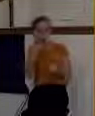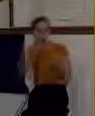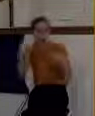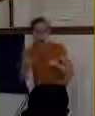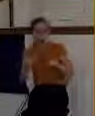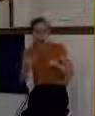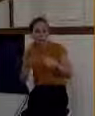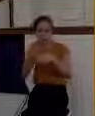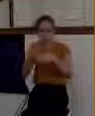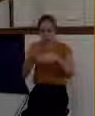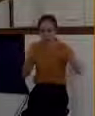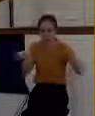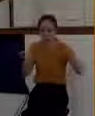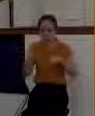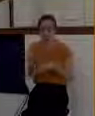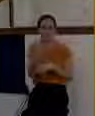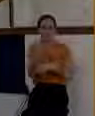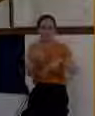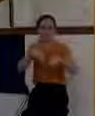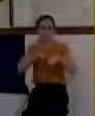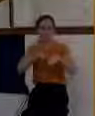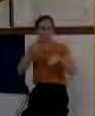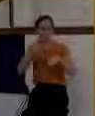these two kingdoms. What will happen to them?